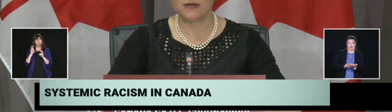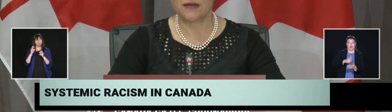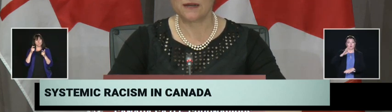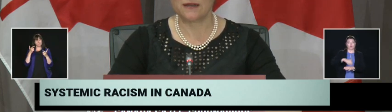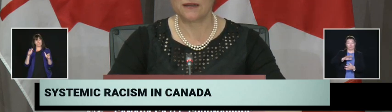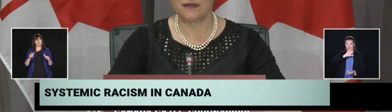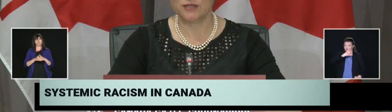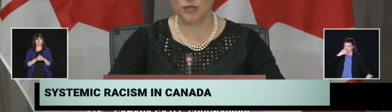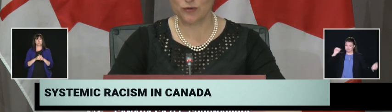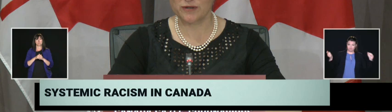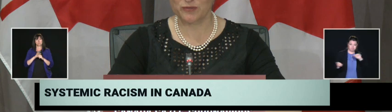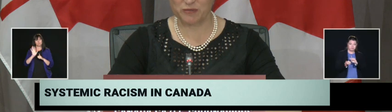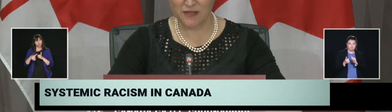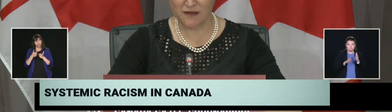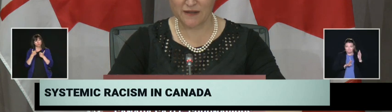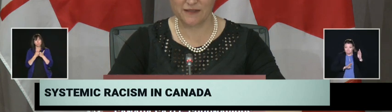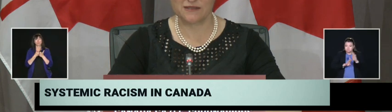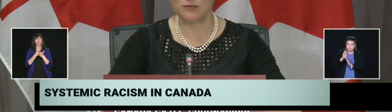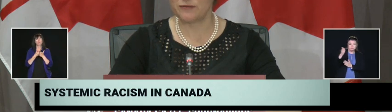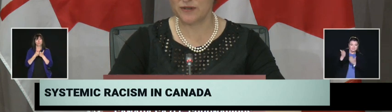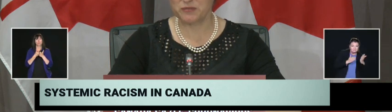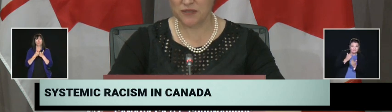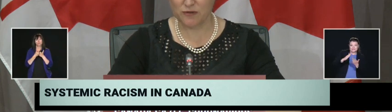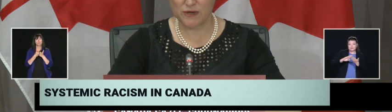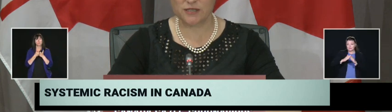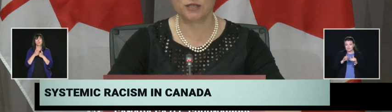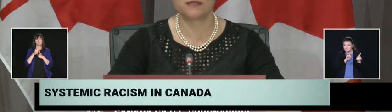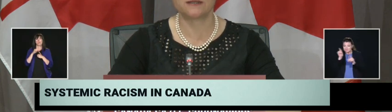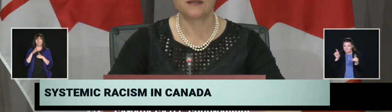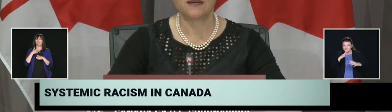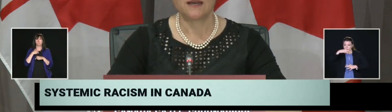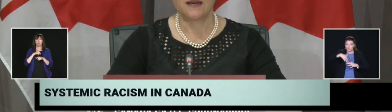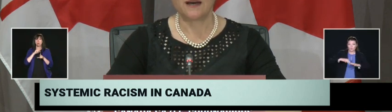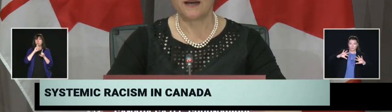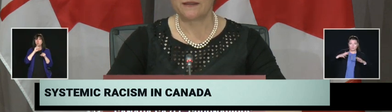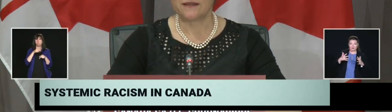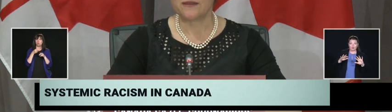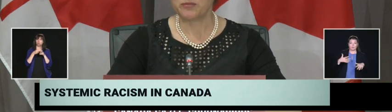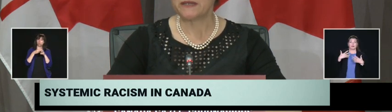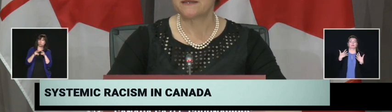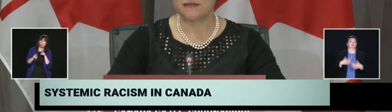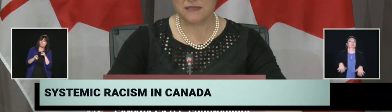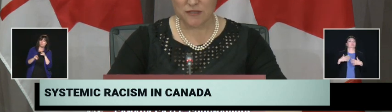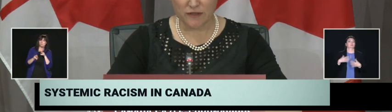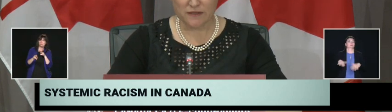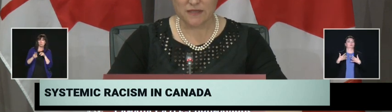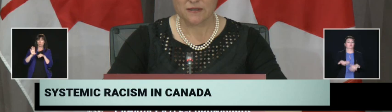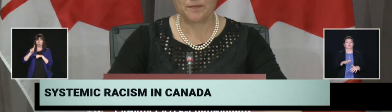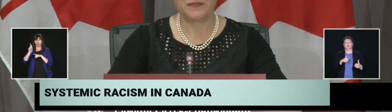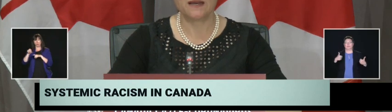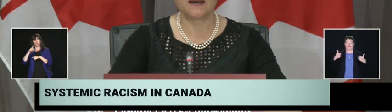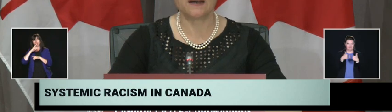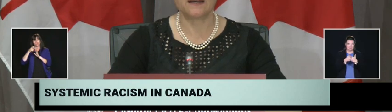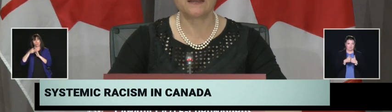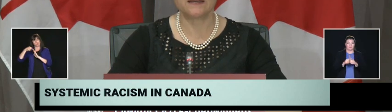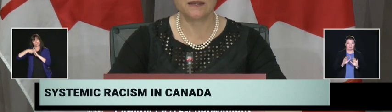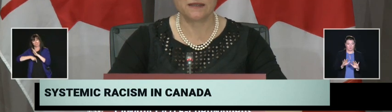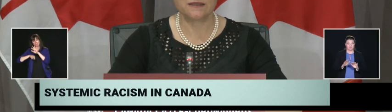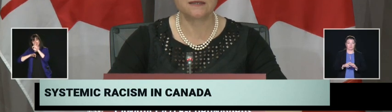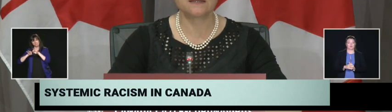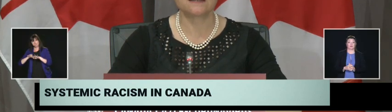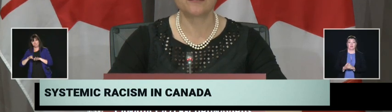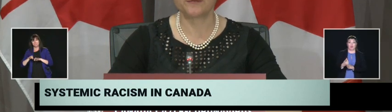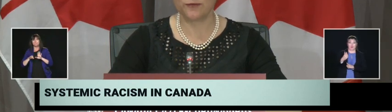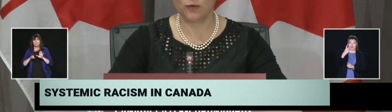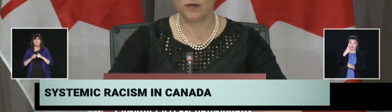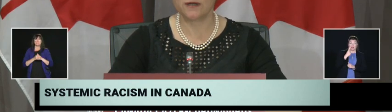offer a short reply to a very big question, I think the place to start